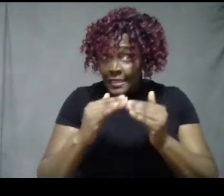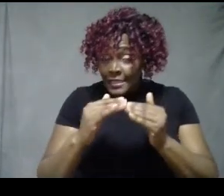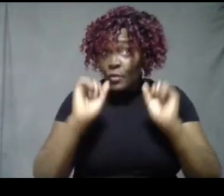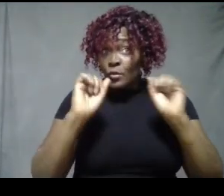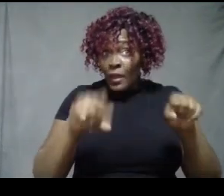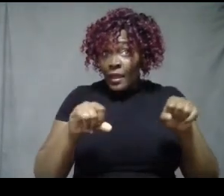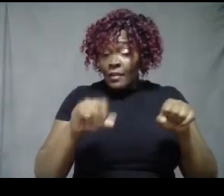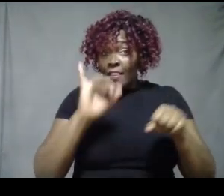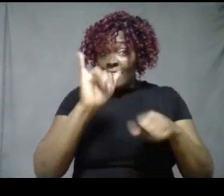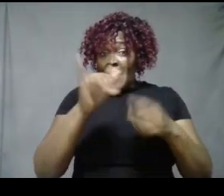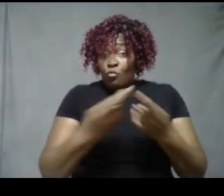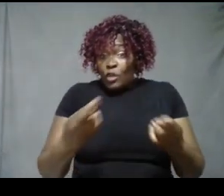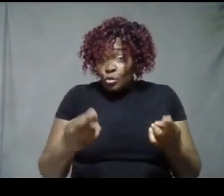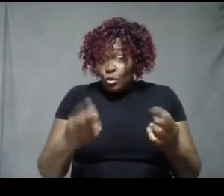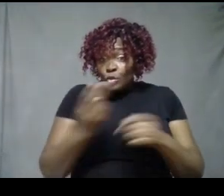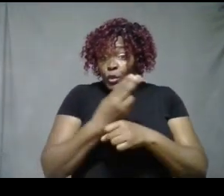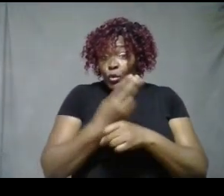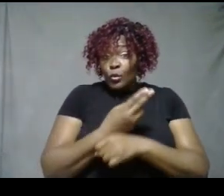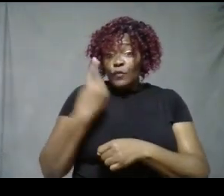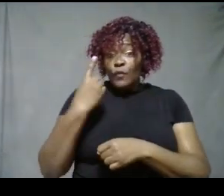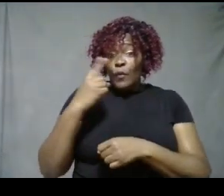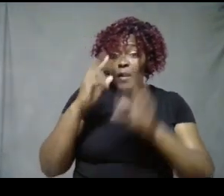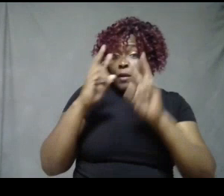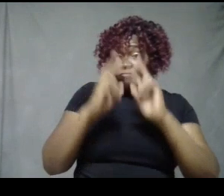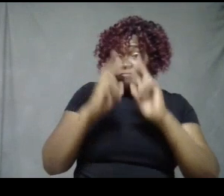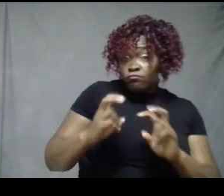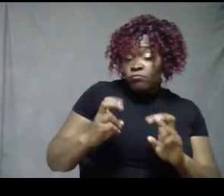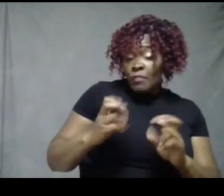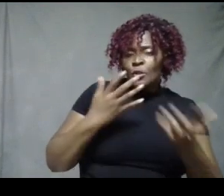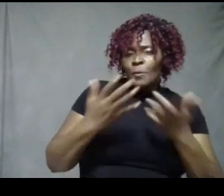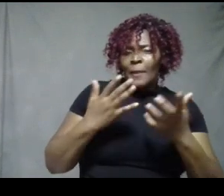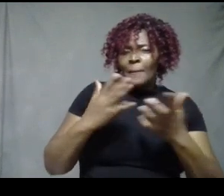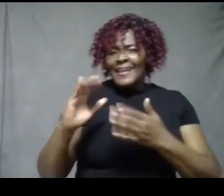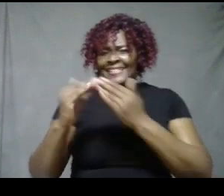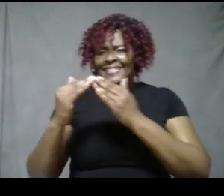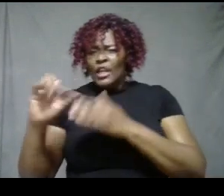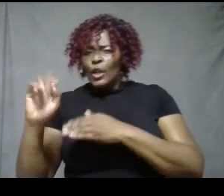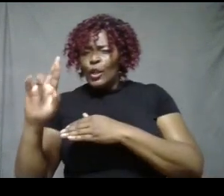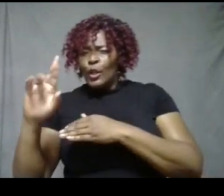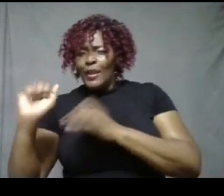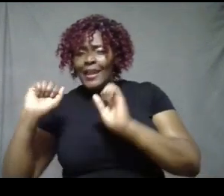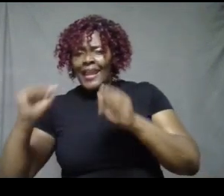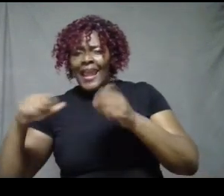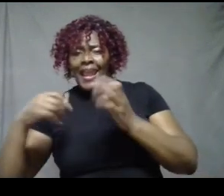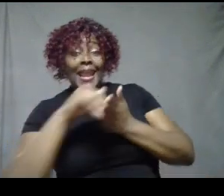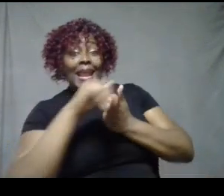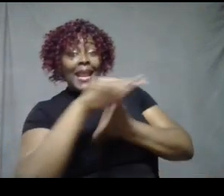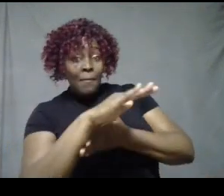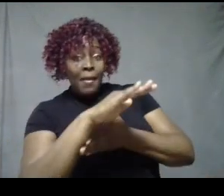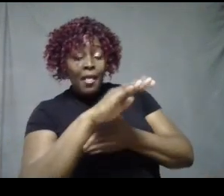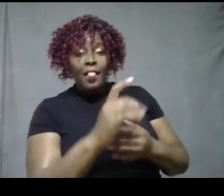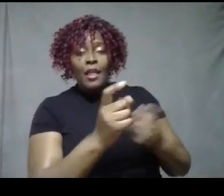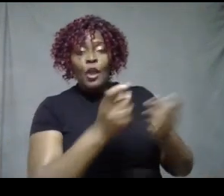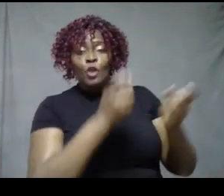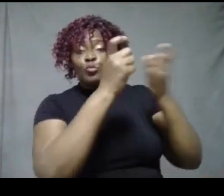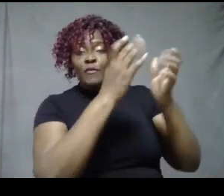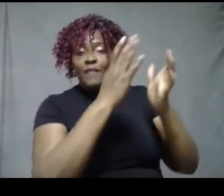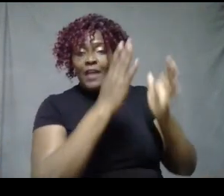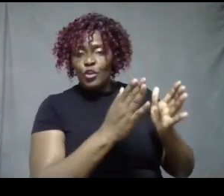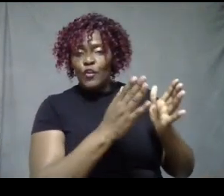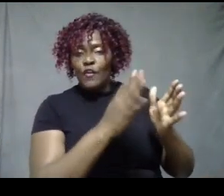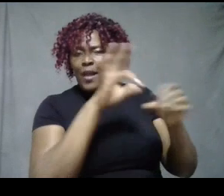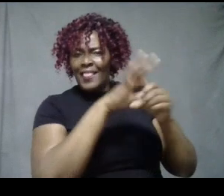maybe investigate further? Maybe the city clerk can email the Supervisor of Elections office and make them aware of the